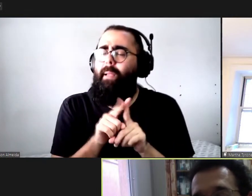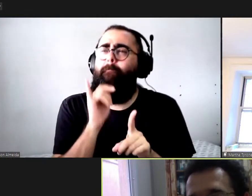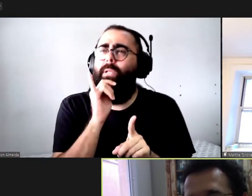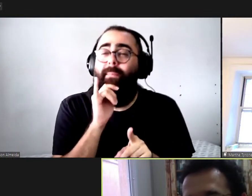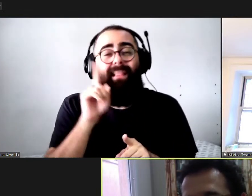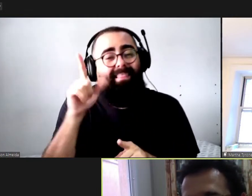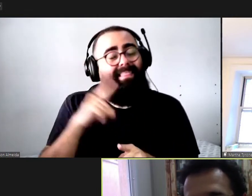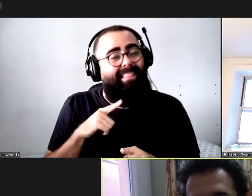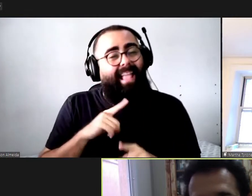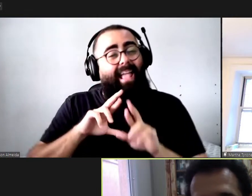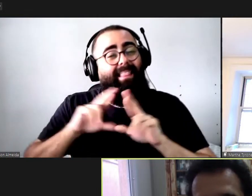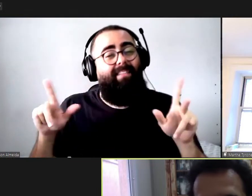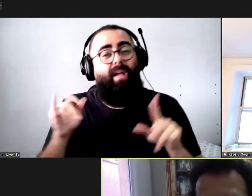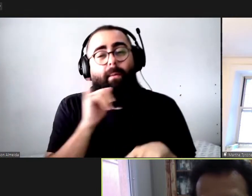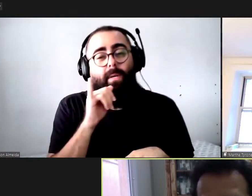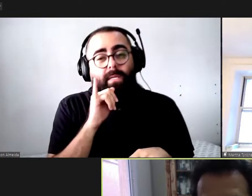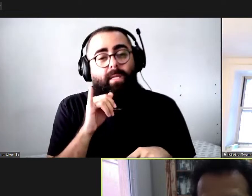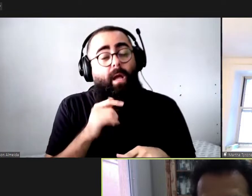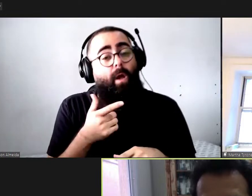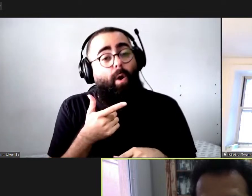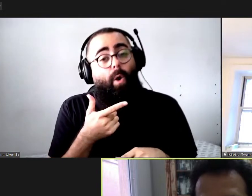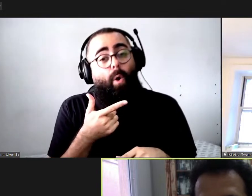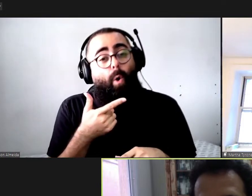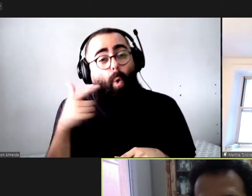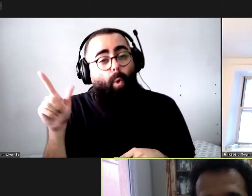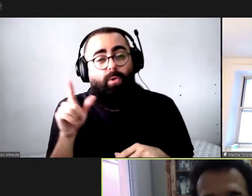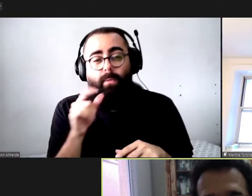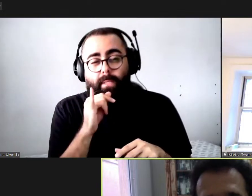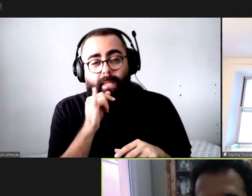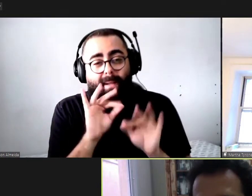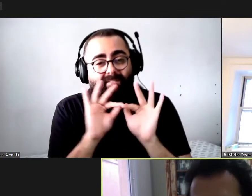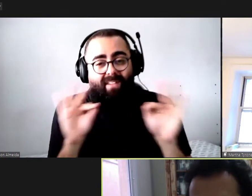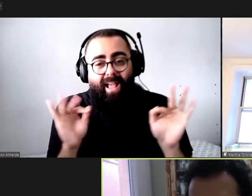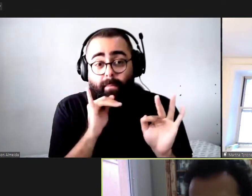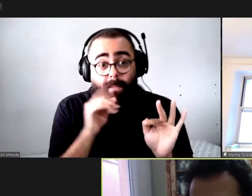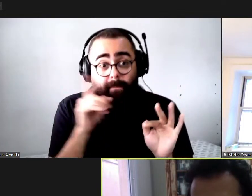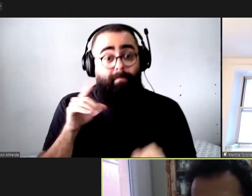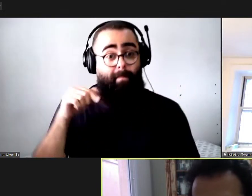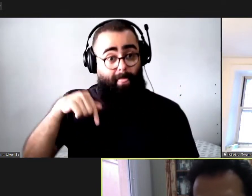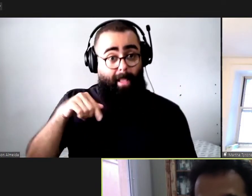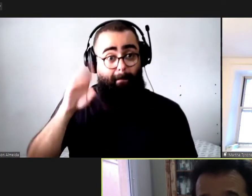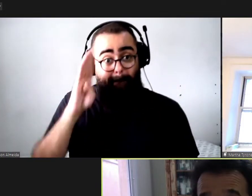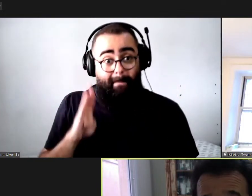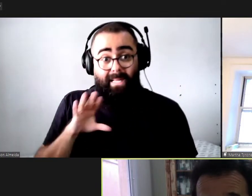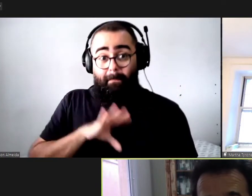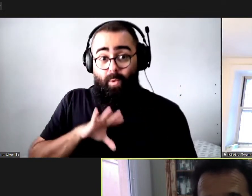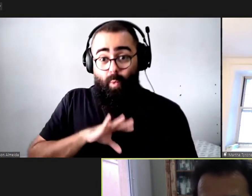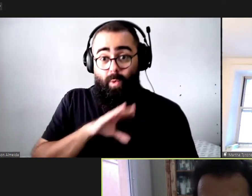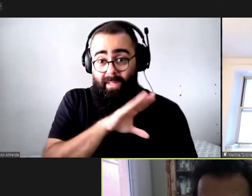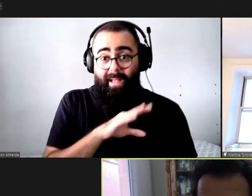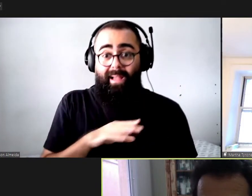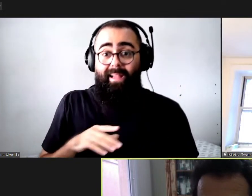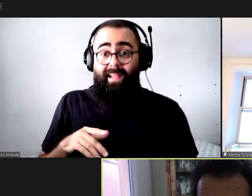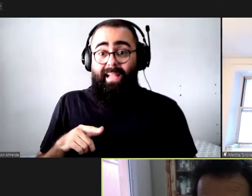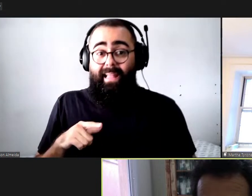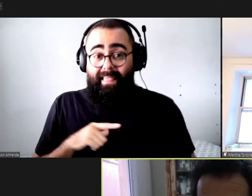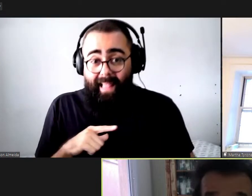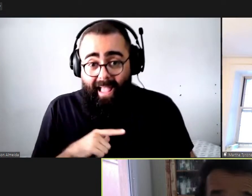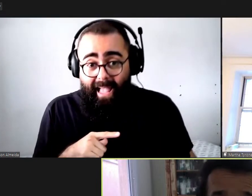acoustic parameters for syllabic prominence and phrasing, for instance, Brazilian Portuguese with much more duration